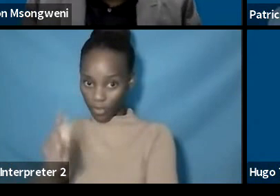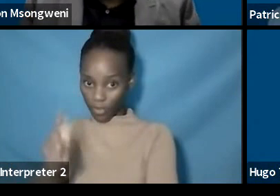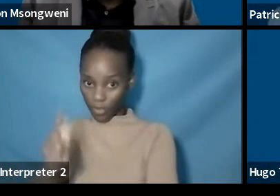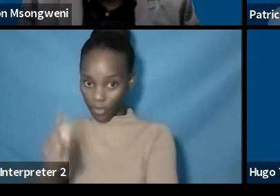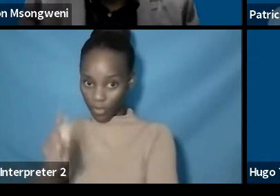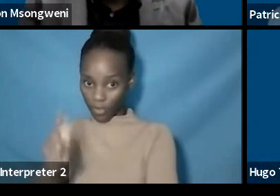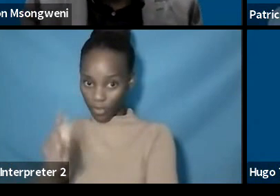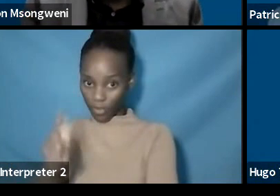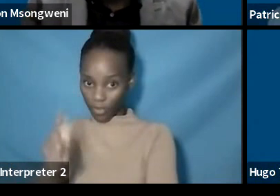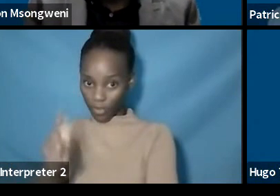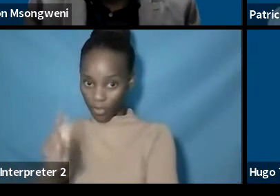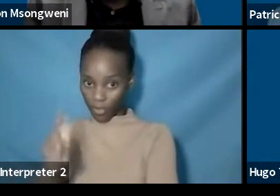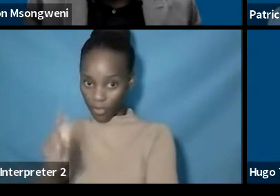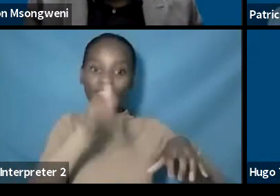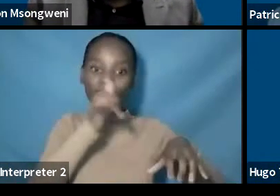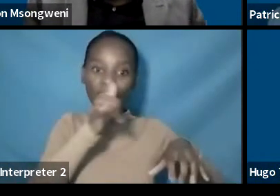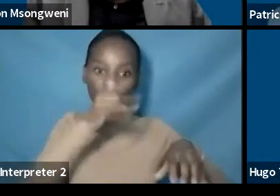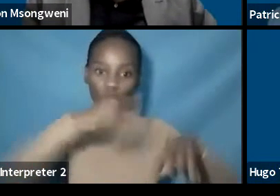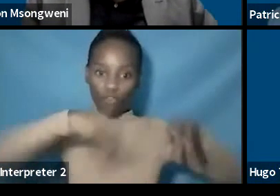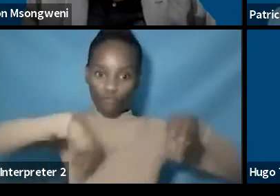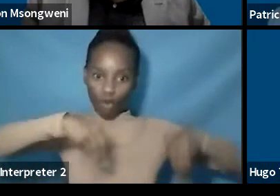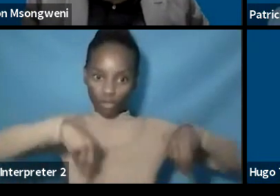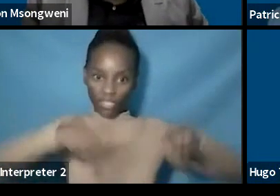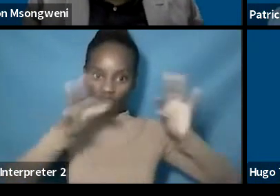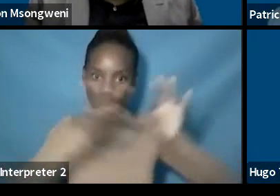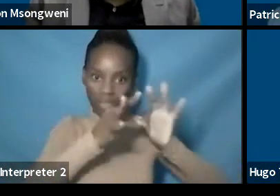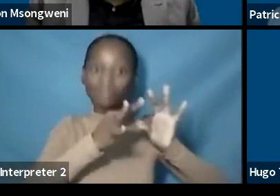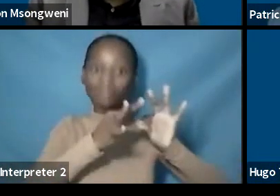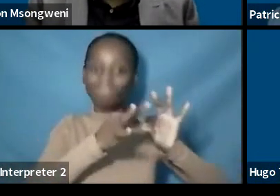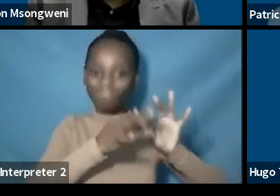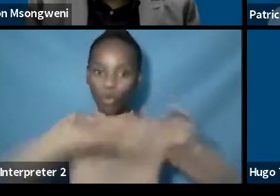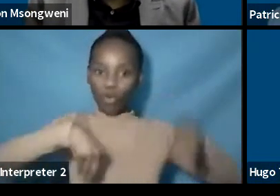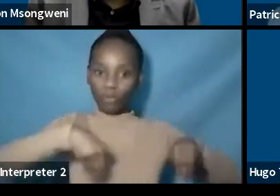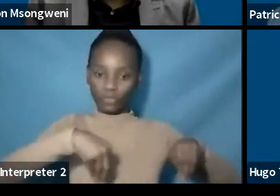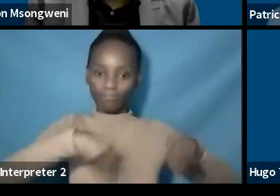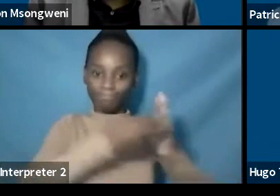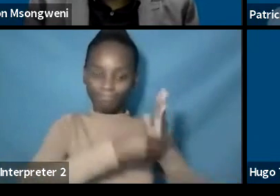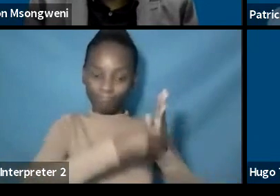fraud, and related corruptions. The hotline number is